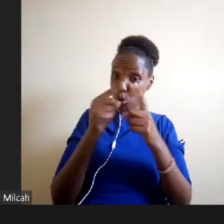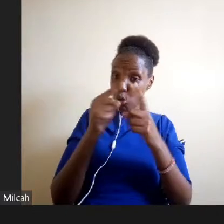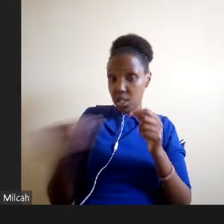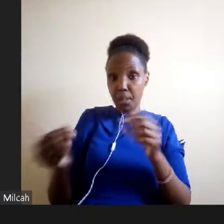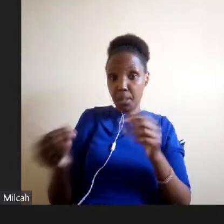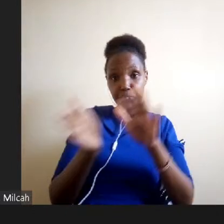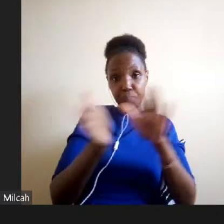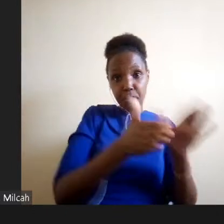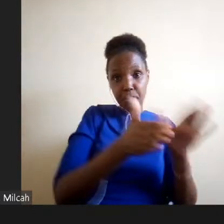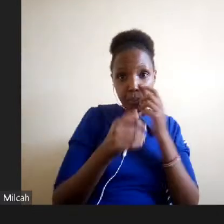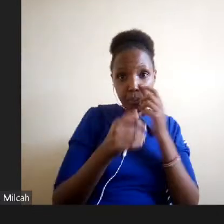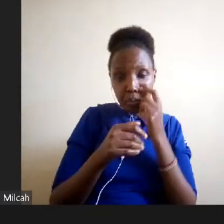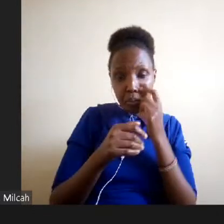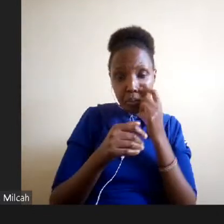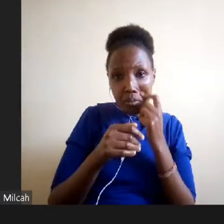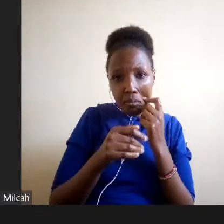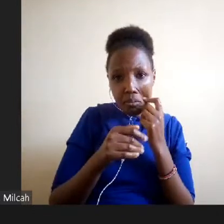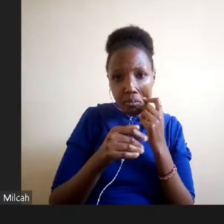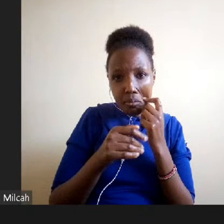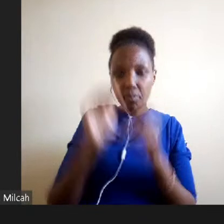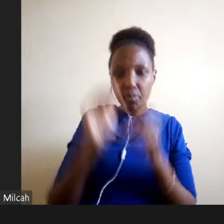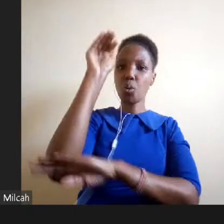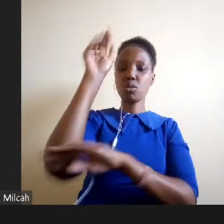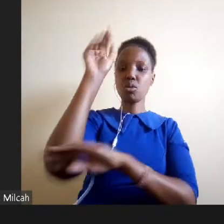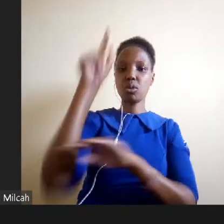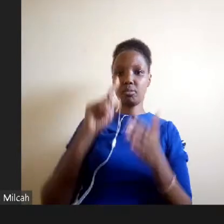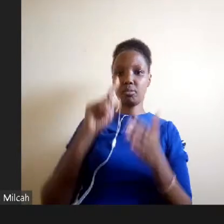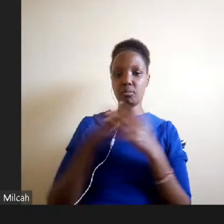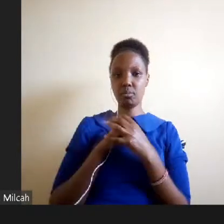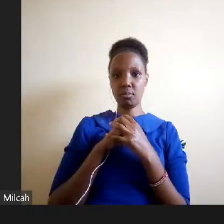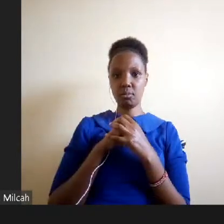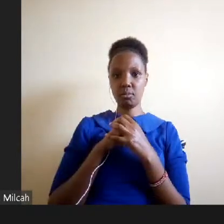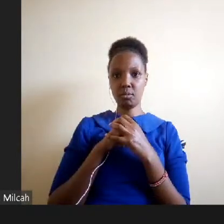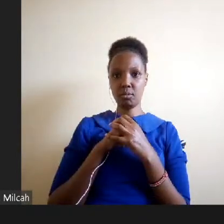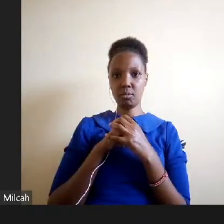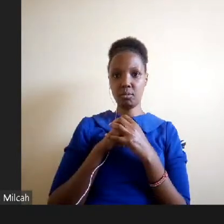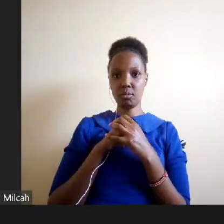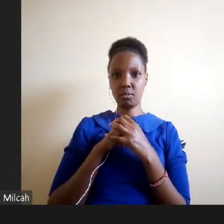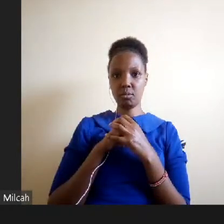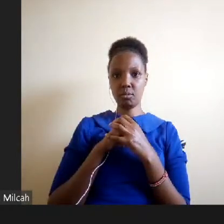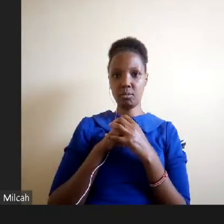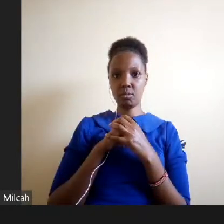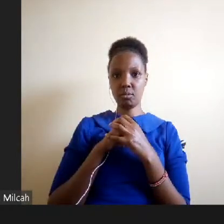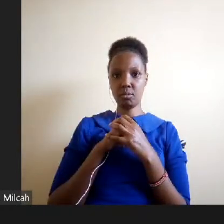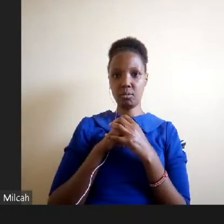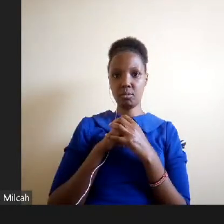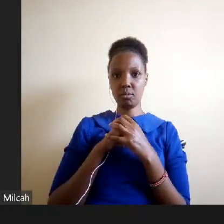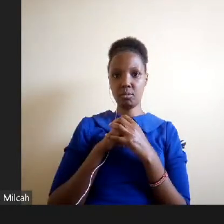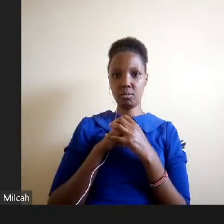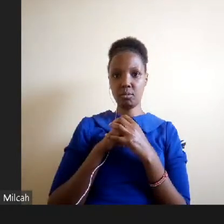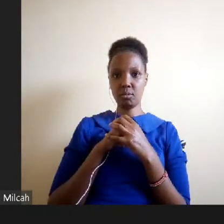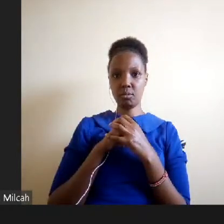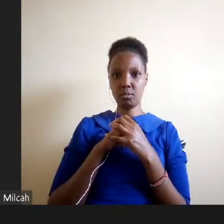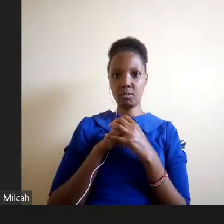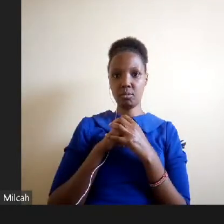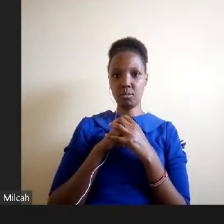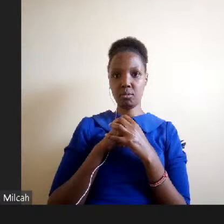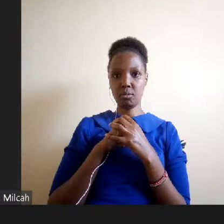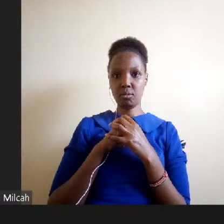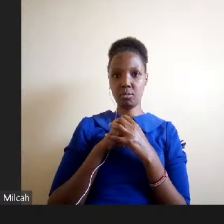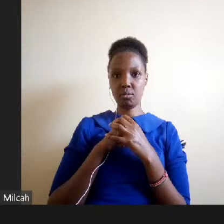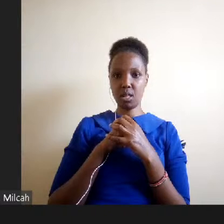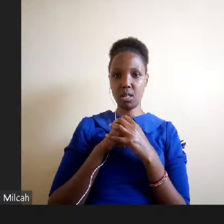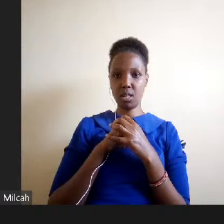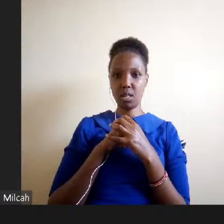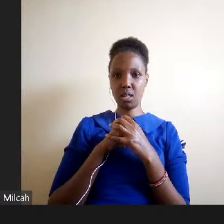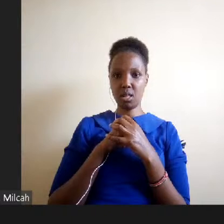ask, what are some of the ways you would bring out bullying with your children? So this is just a conversation